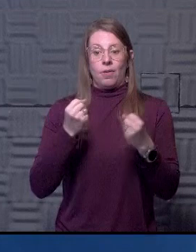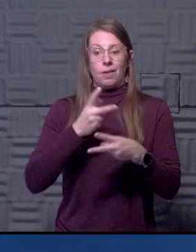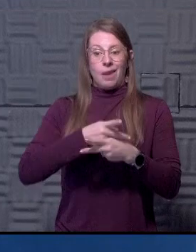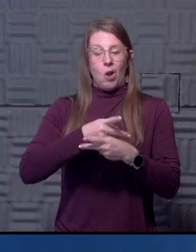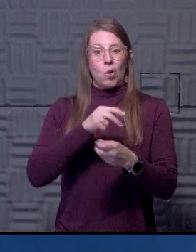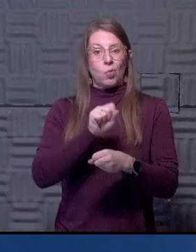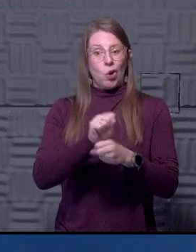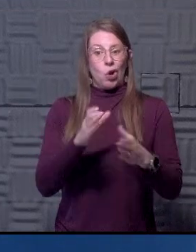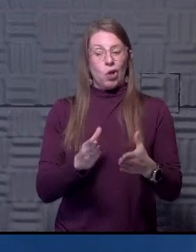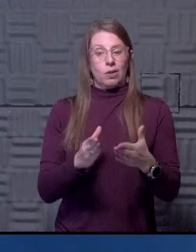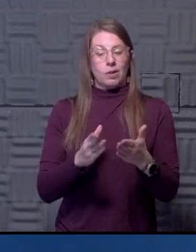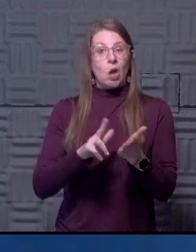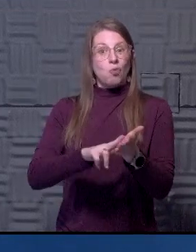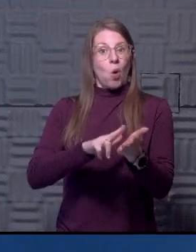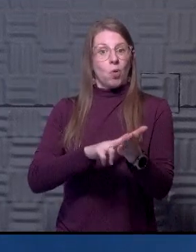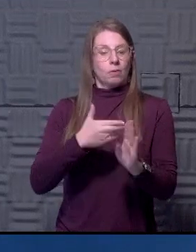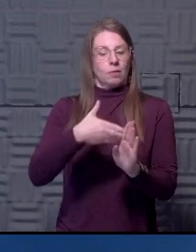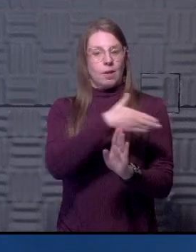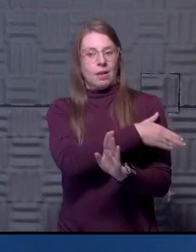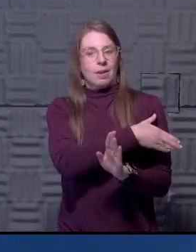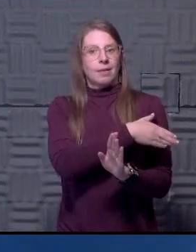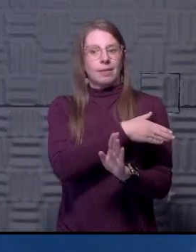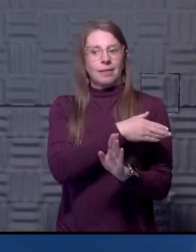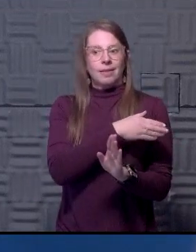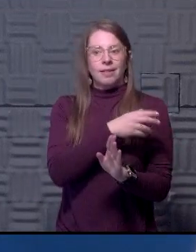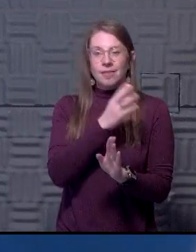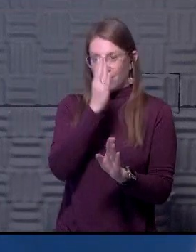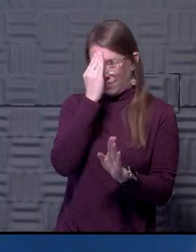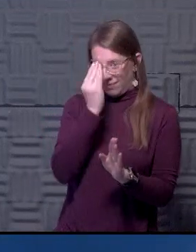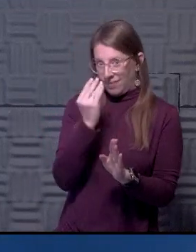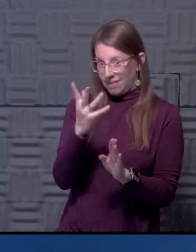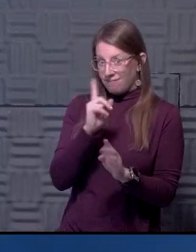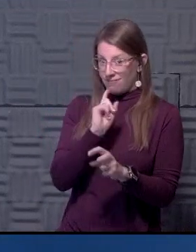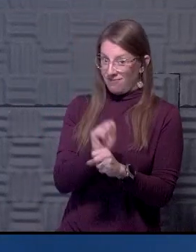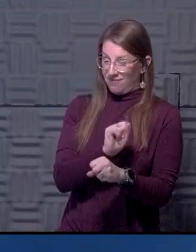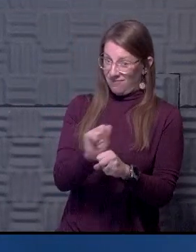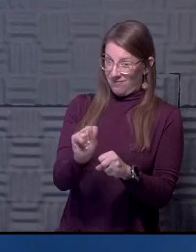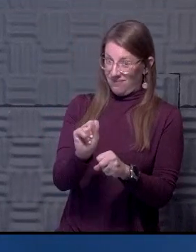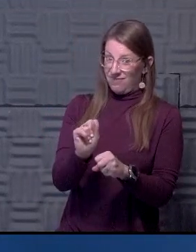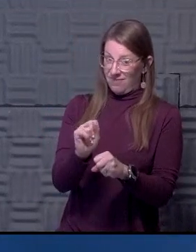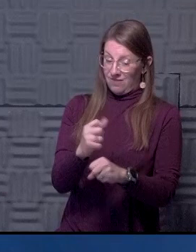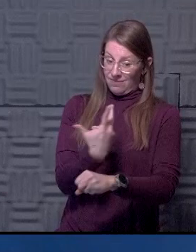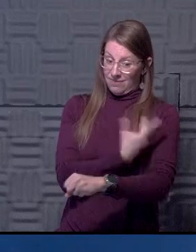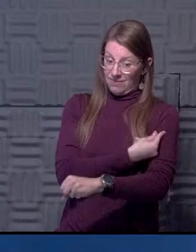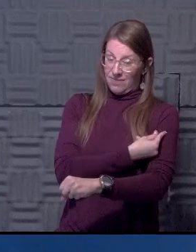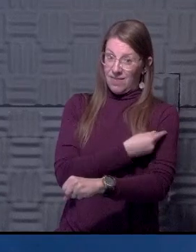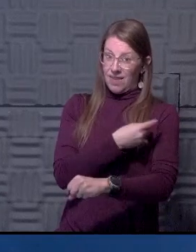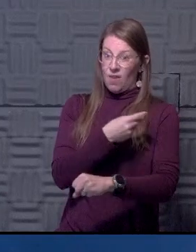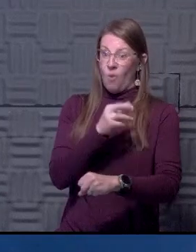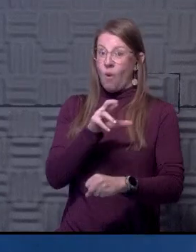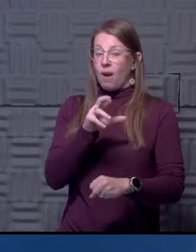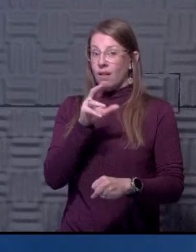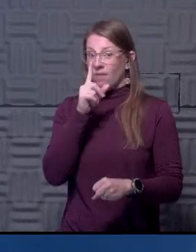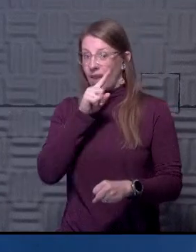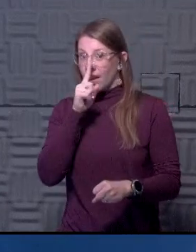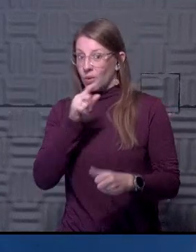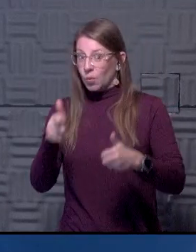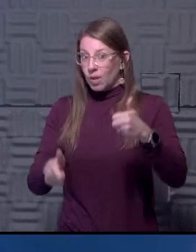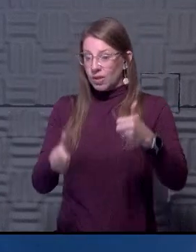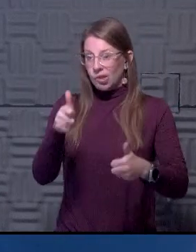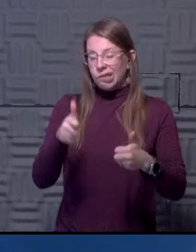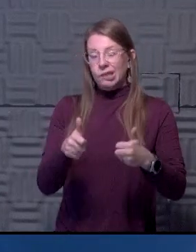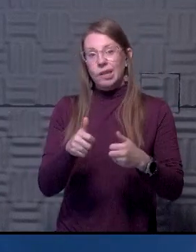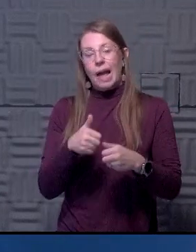early on, we've had to unblind in order for them to know, did they get the real AstraZeneca vaccine or not? So we've unblinded a